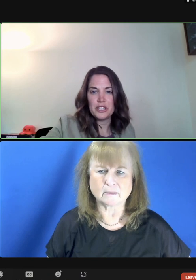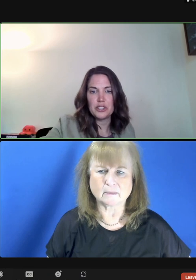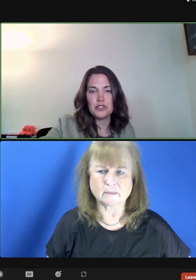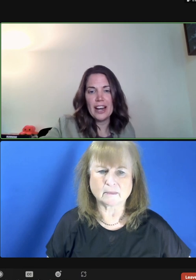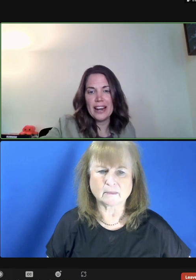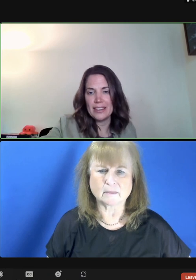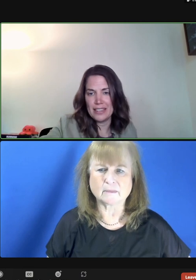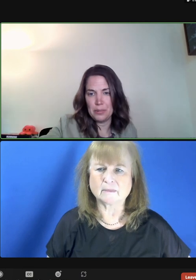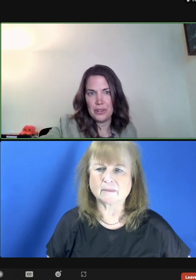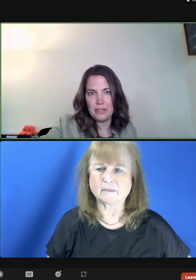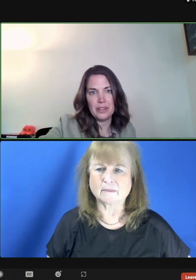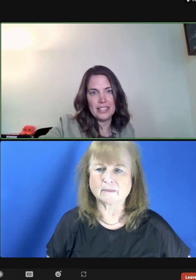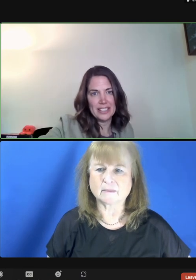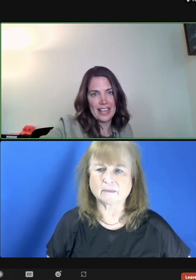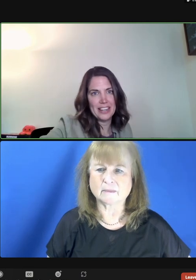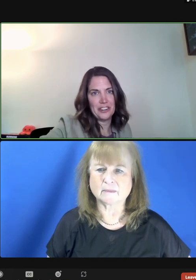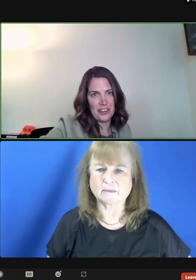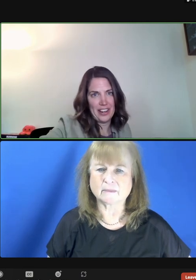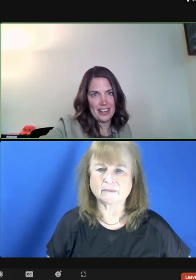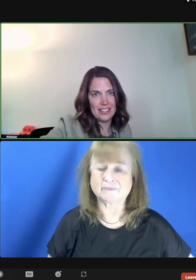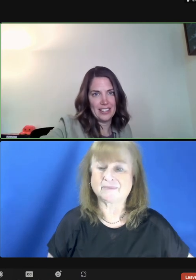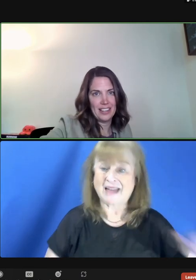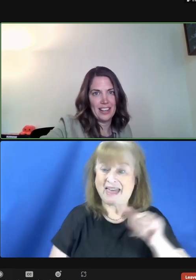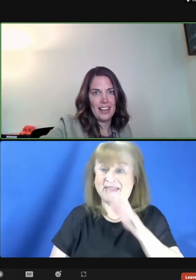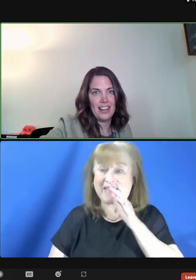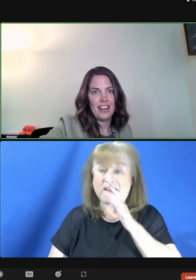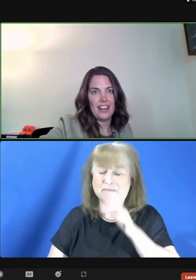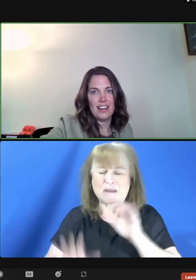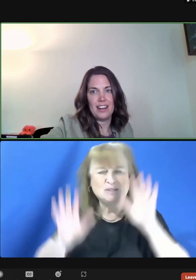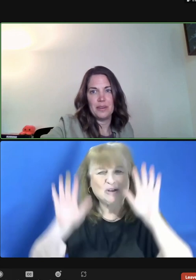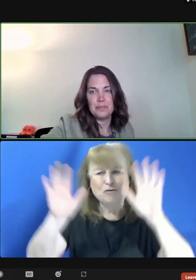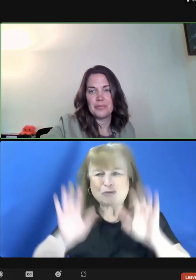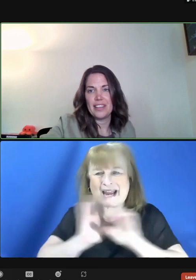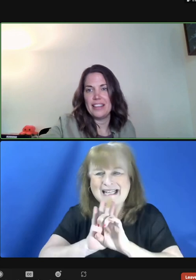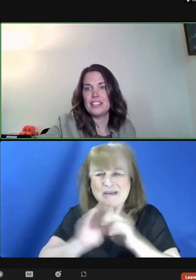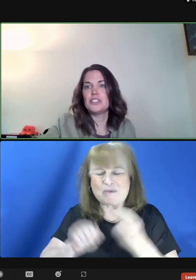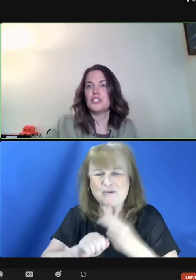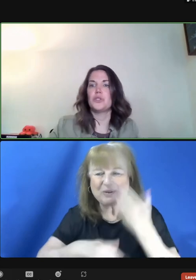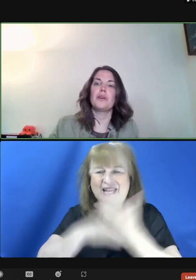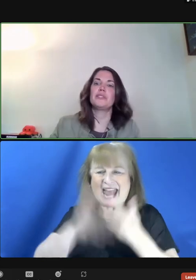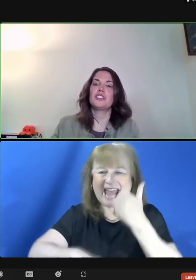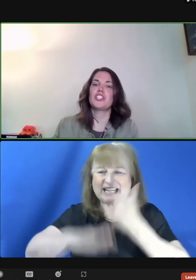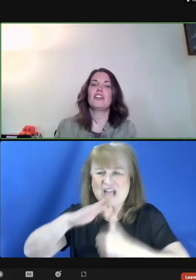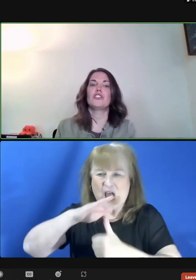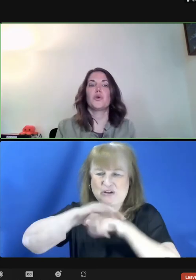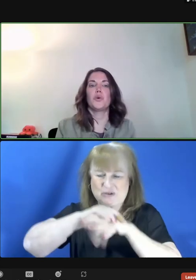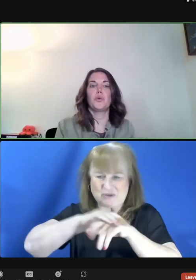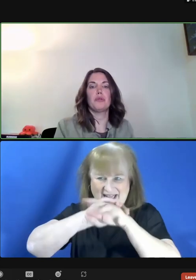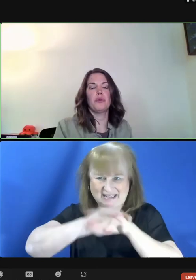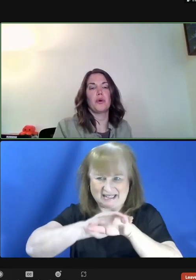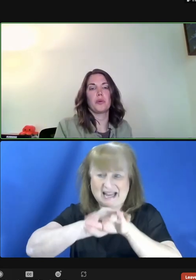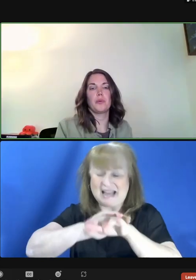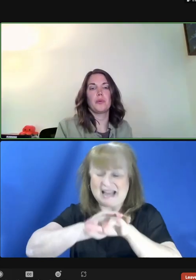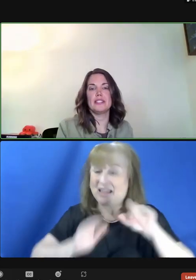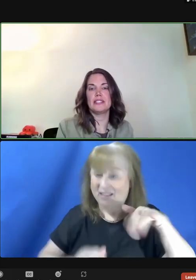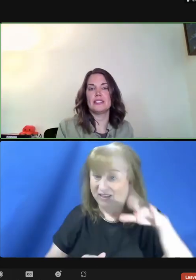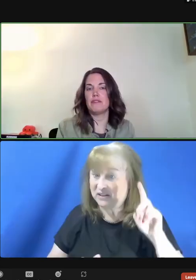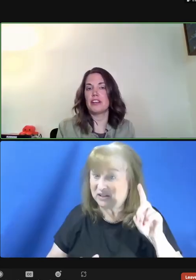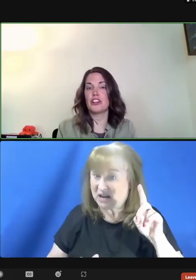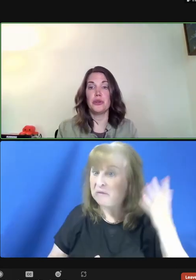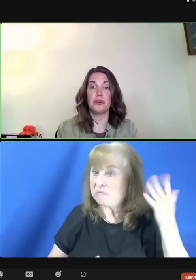So this mom is a great example of utilizing hand under hand. And this is that was this child who